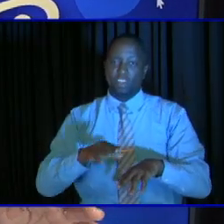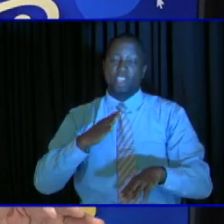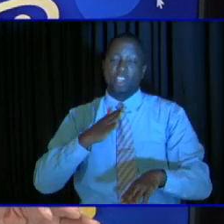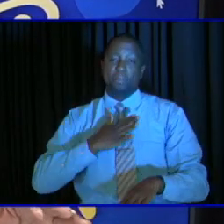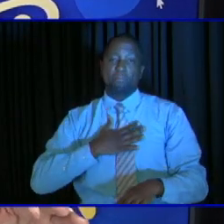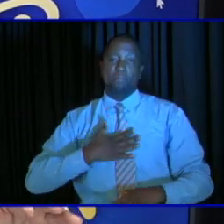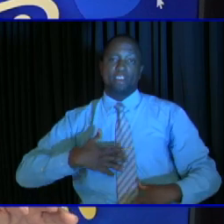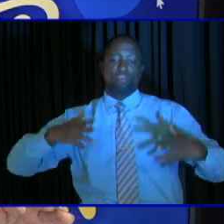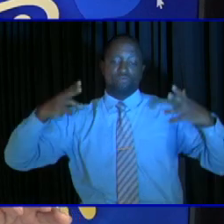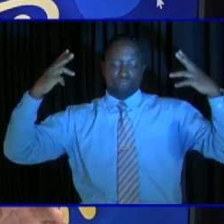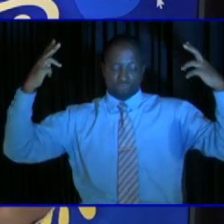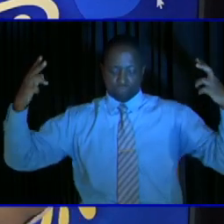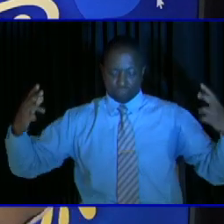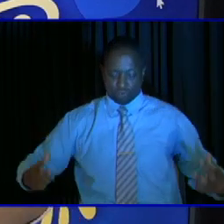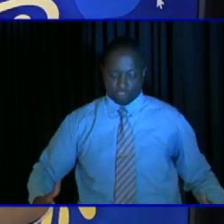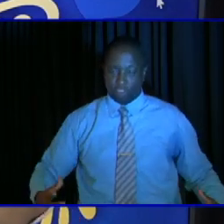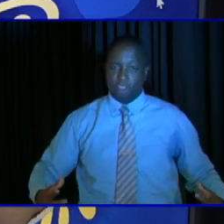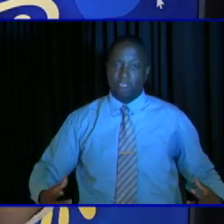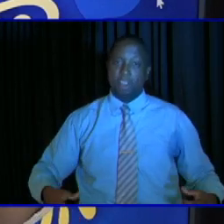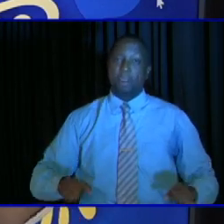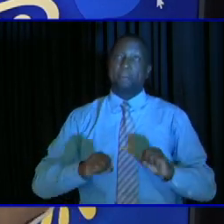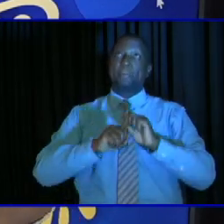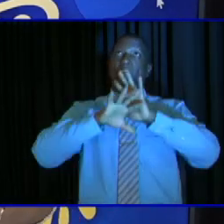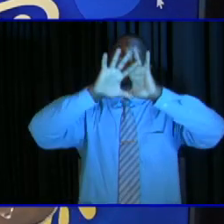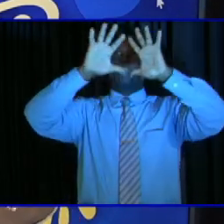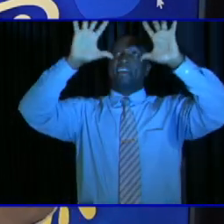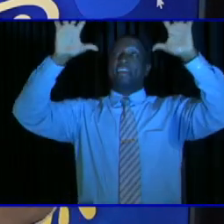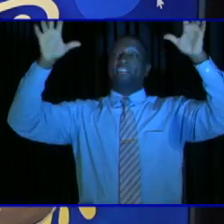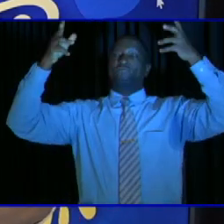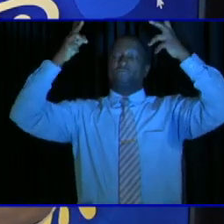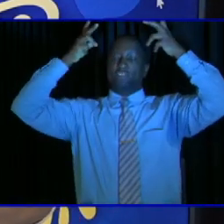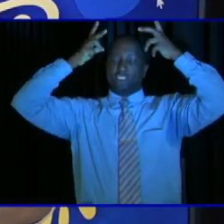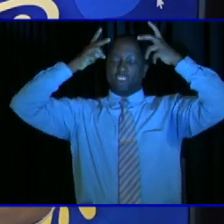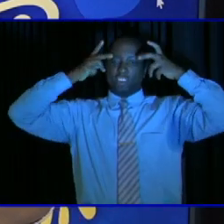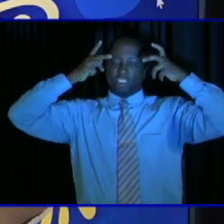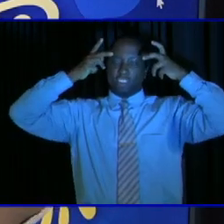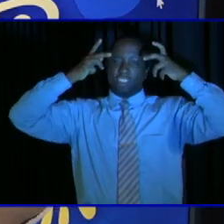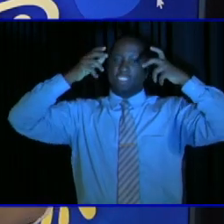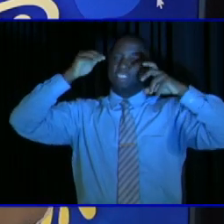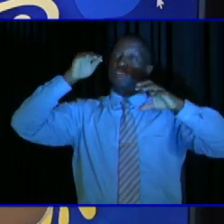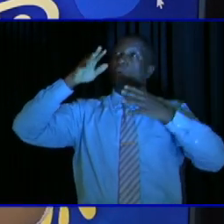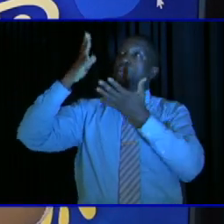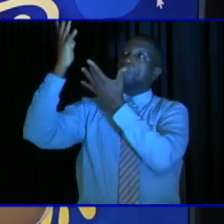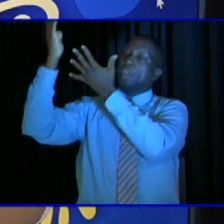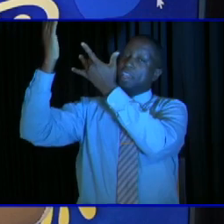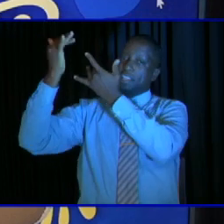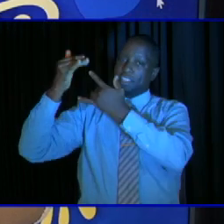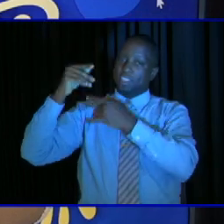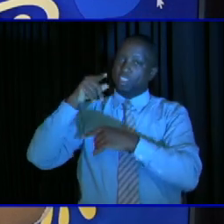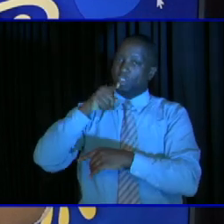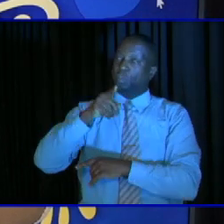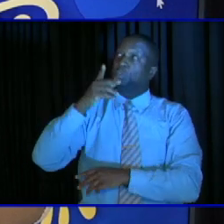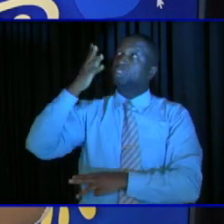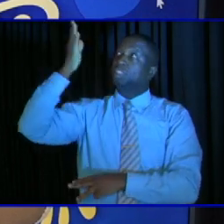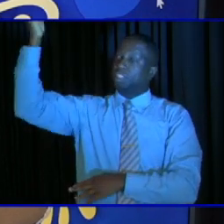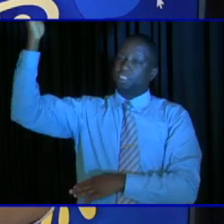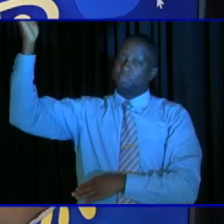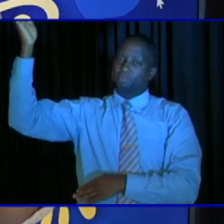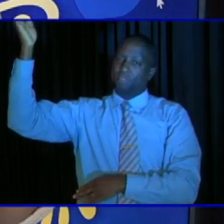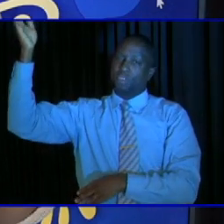my throne, bright crowns are in. in